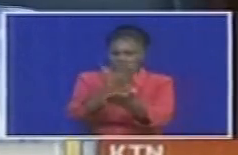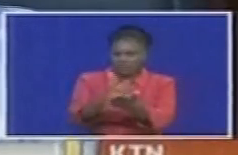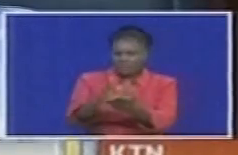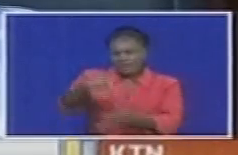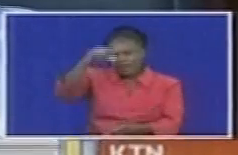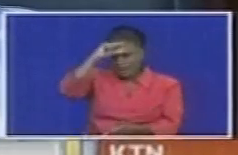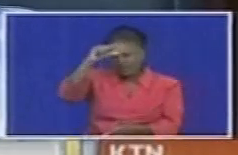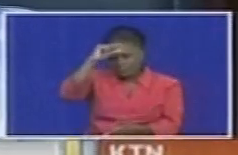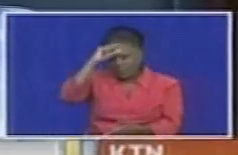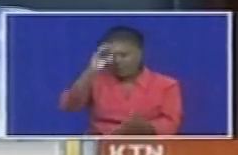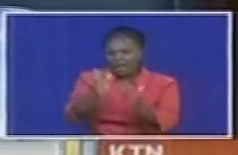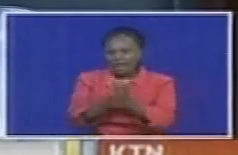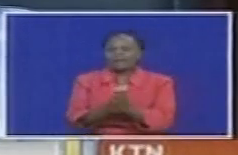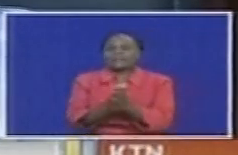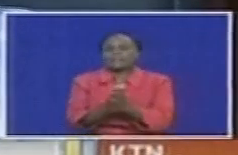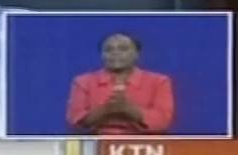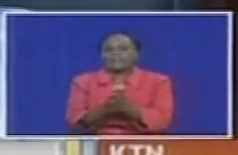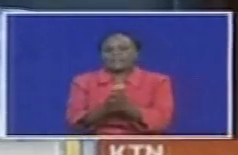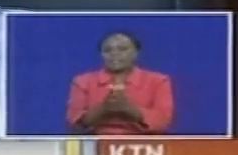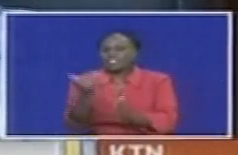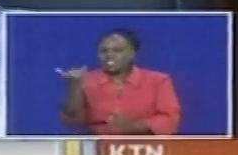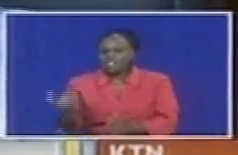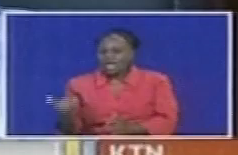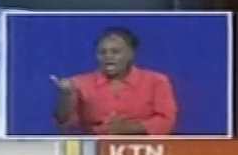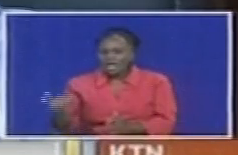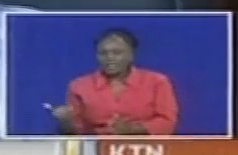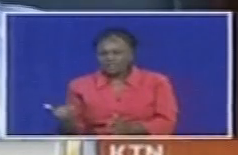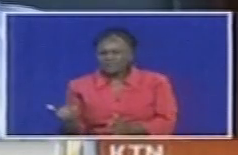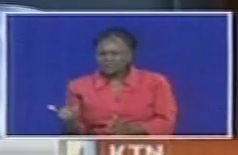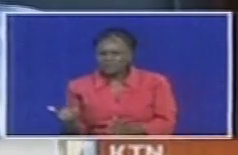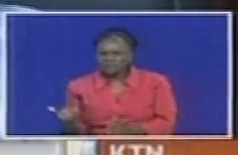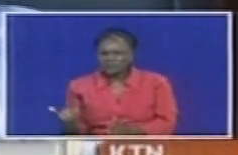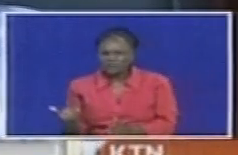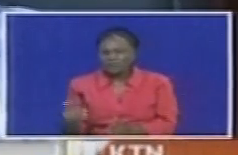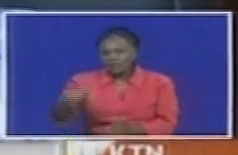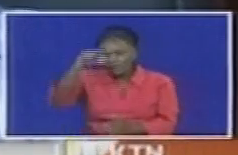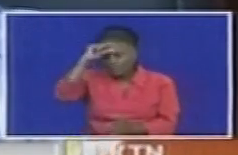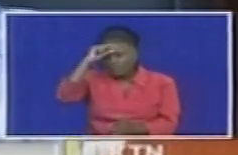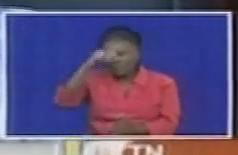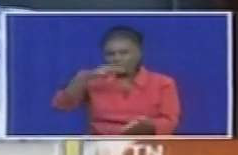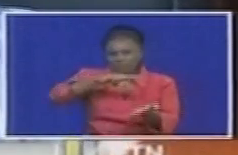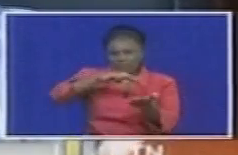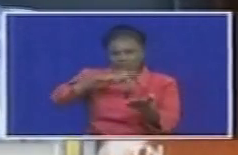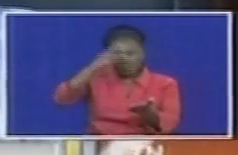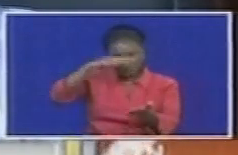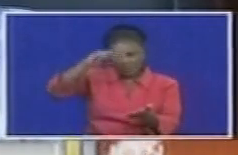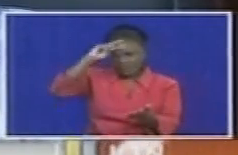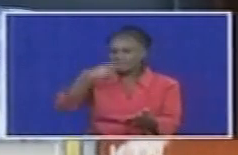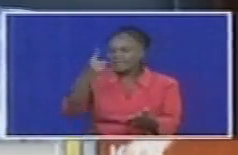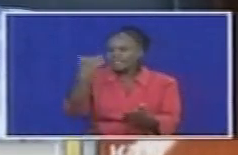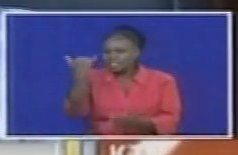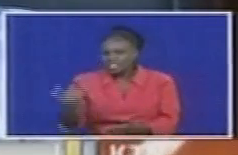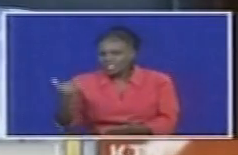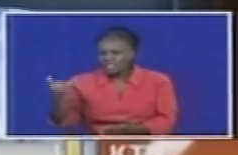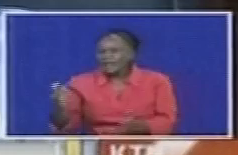government policies and the child discipline at school. The government policy is saying that children should